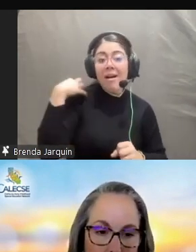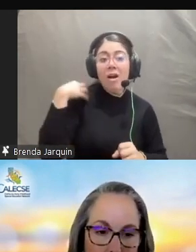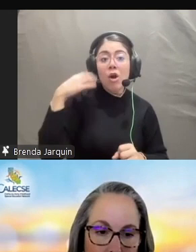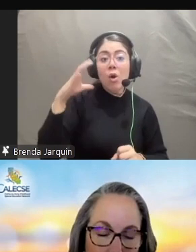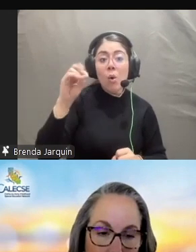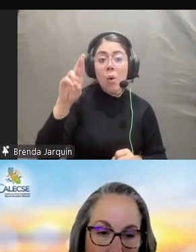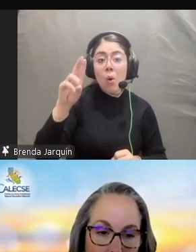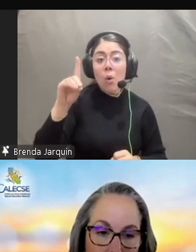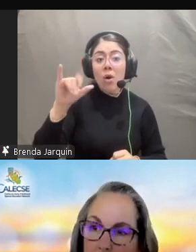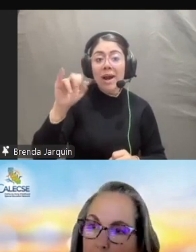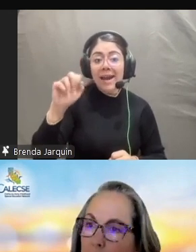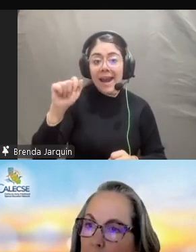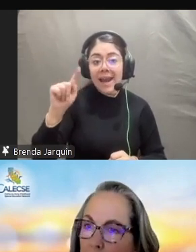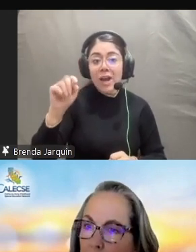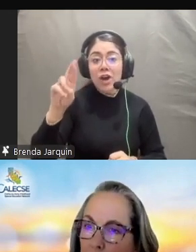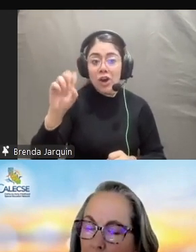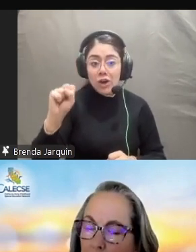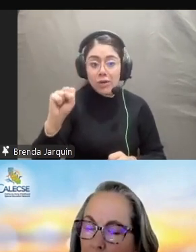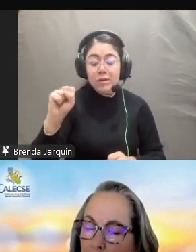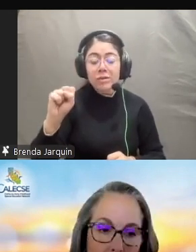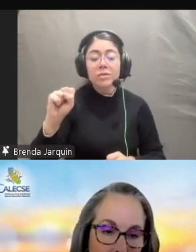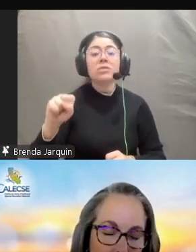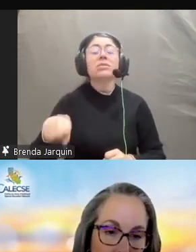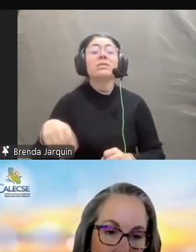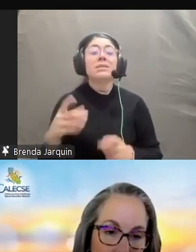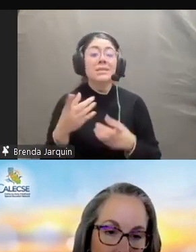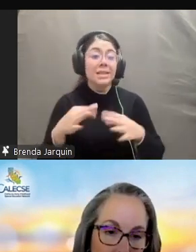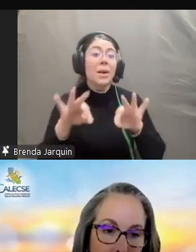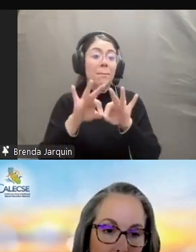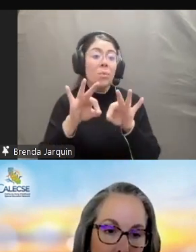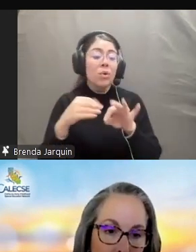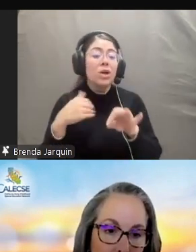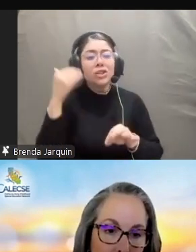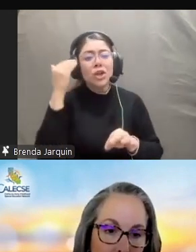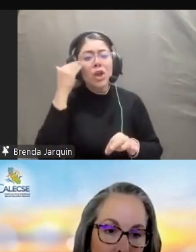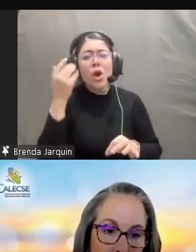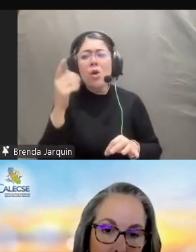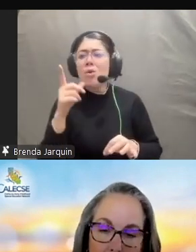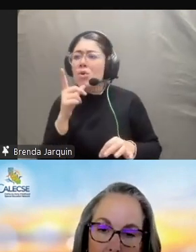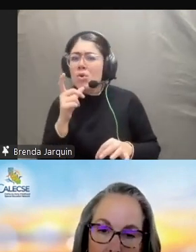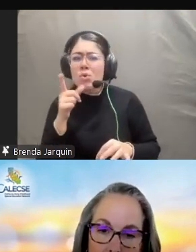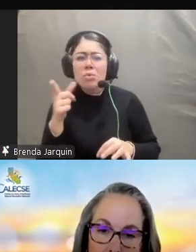to identify who is referring to whom.